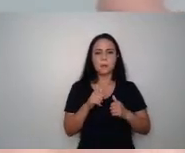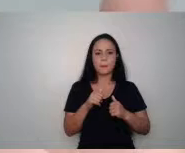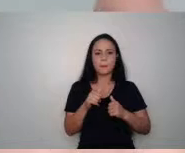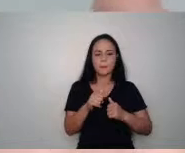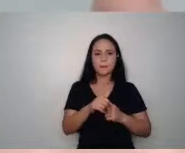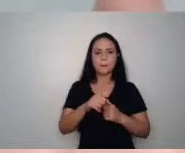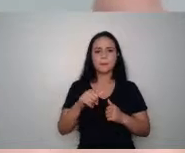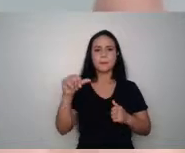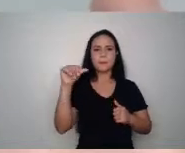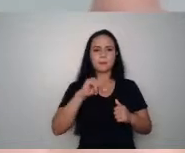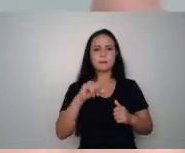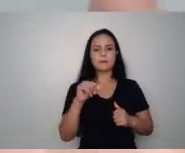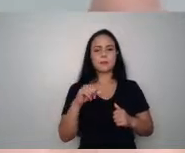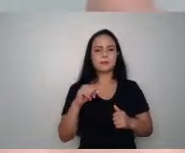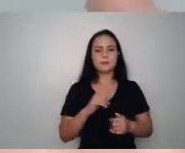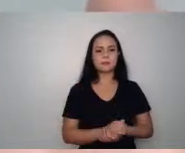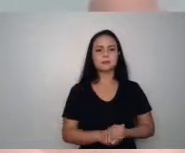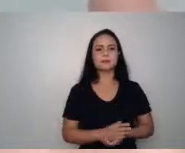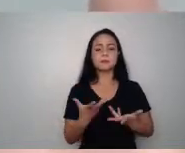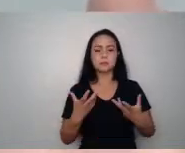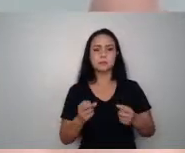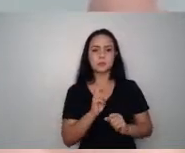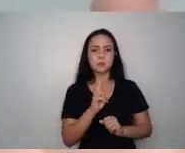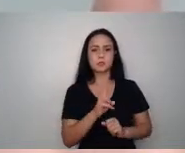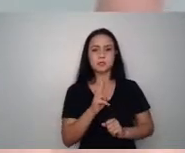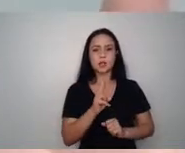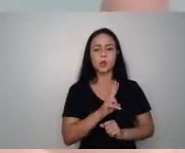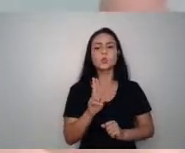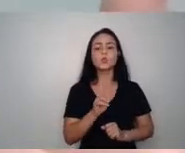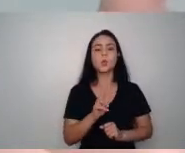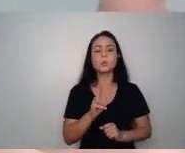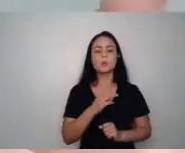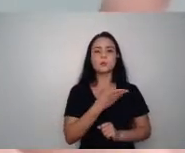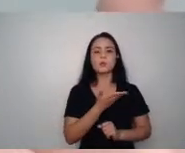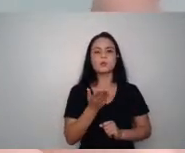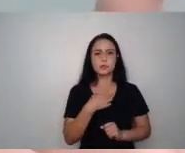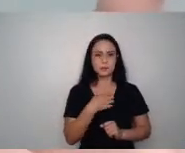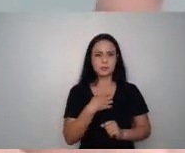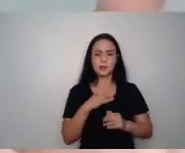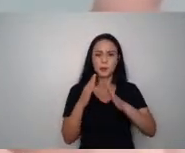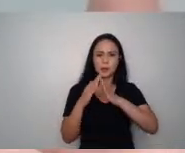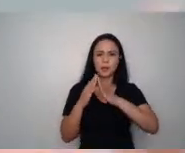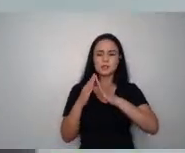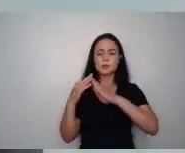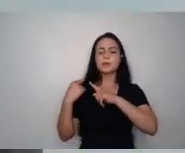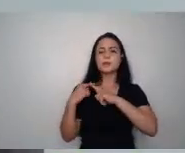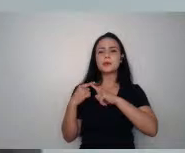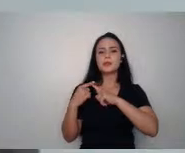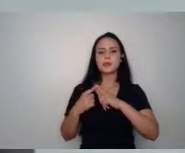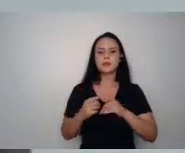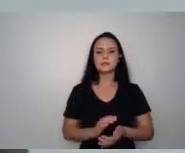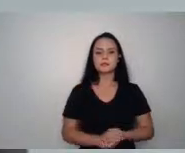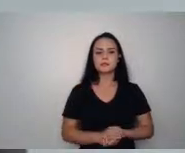quality. Their parents have barely any worker rights,